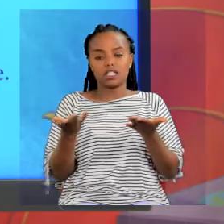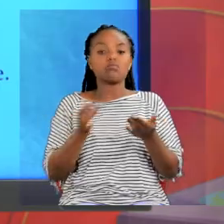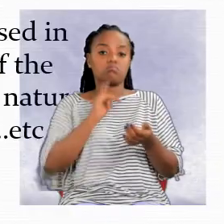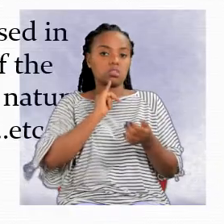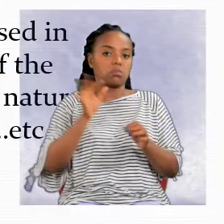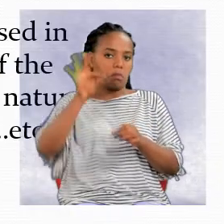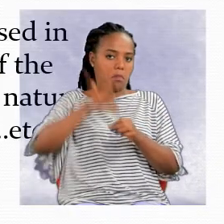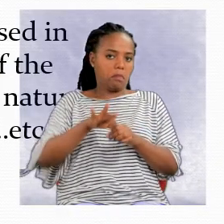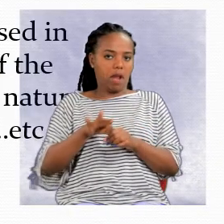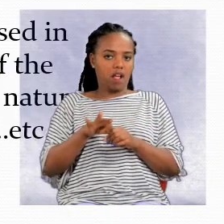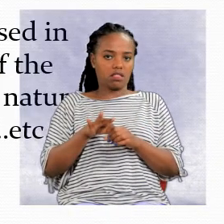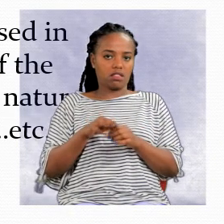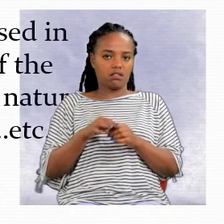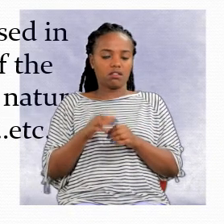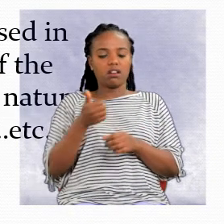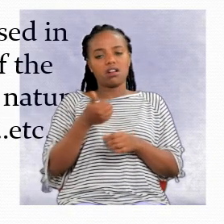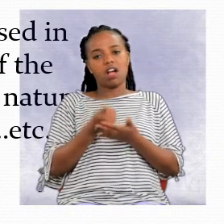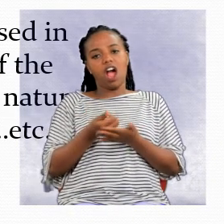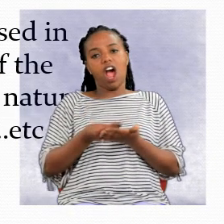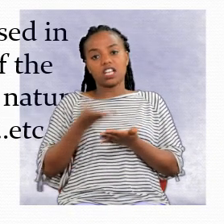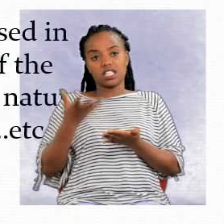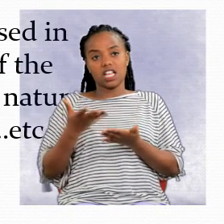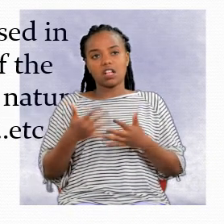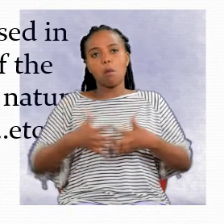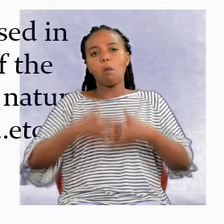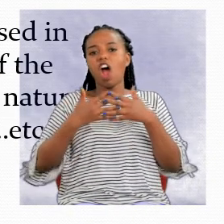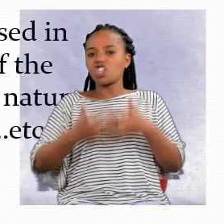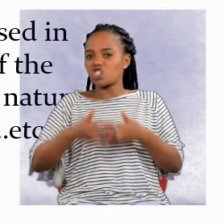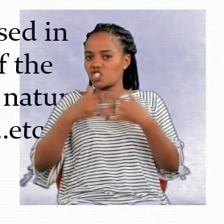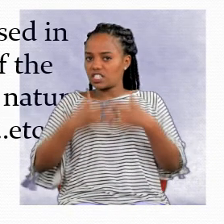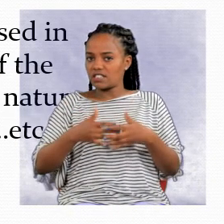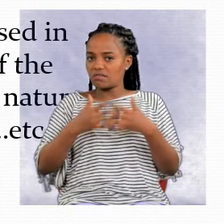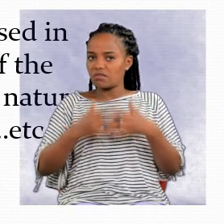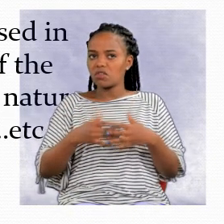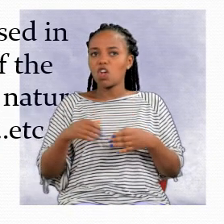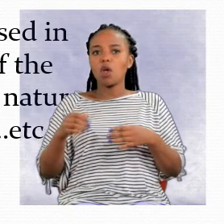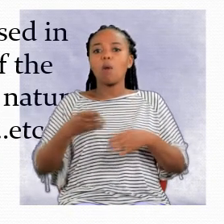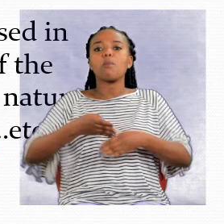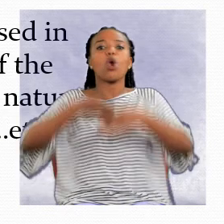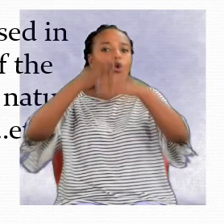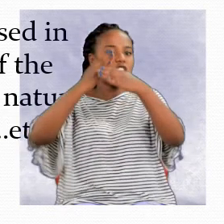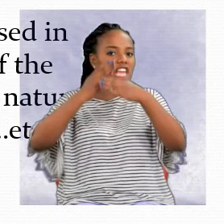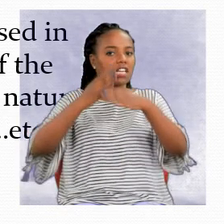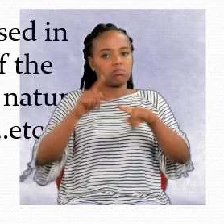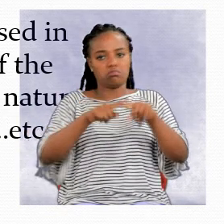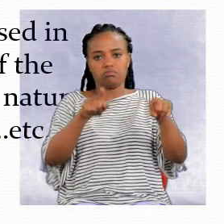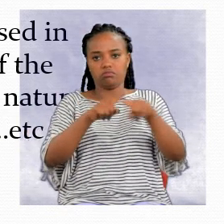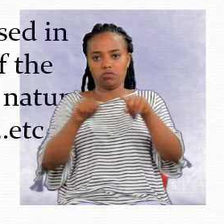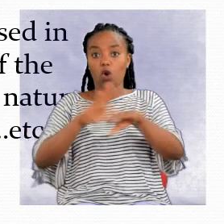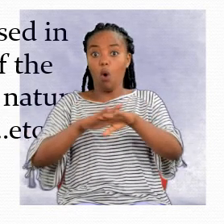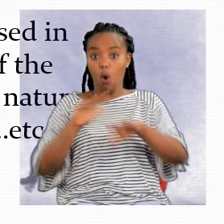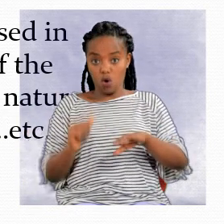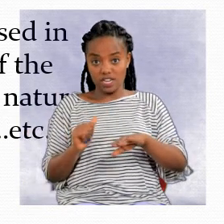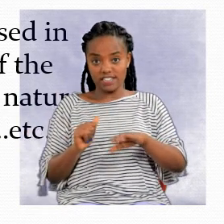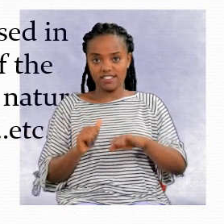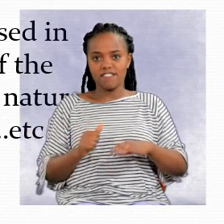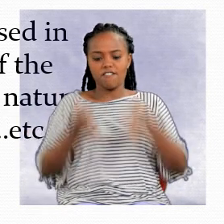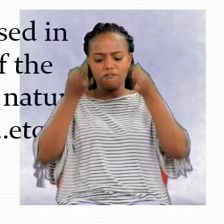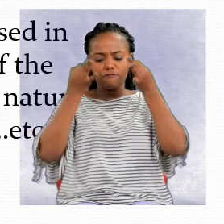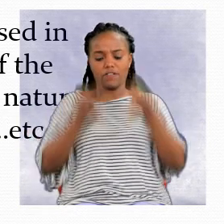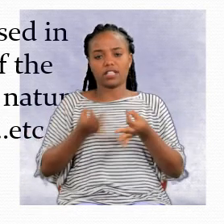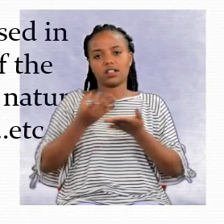asset. And if you take machinery, buildings, and so on, we call them